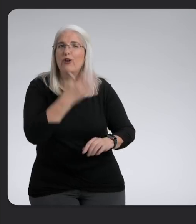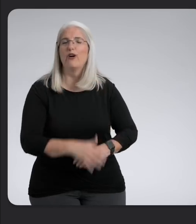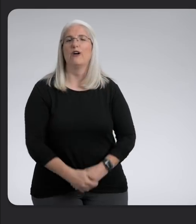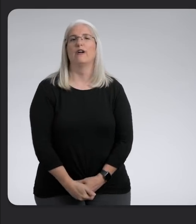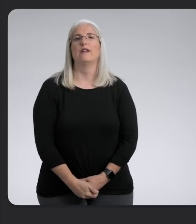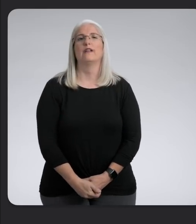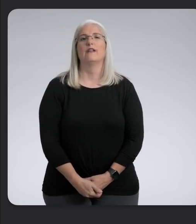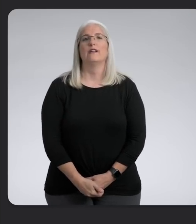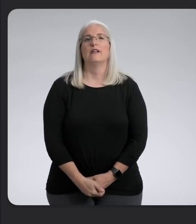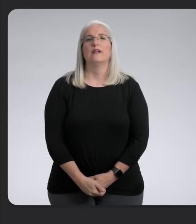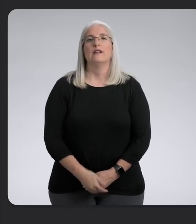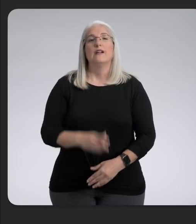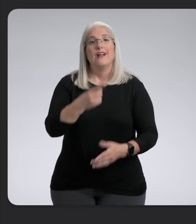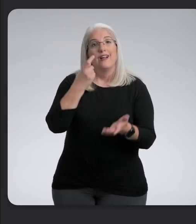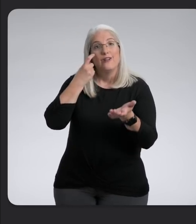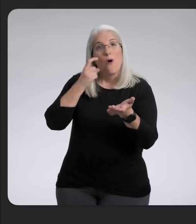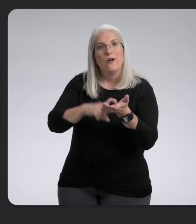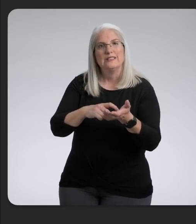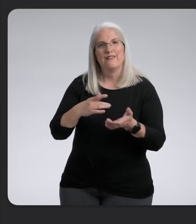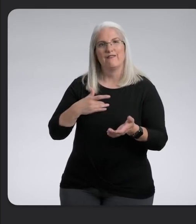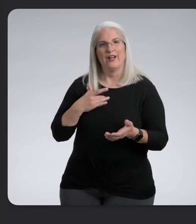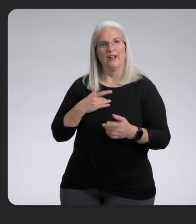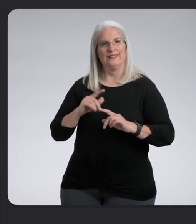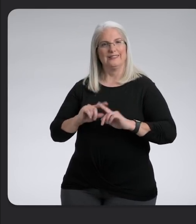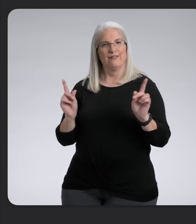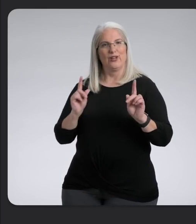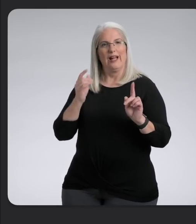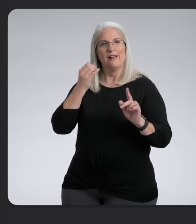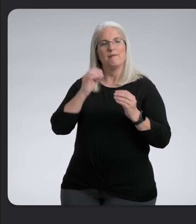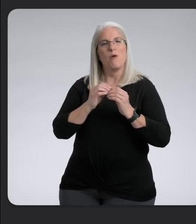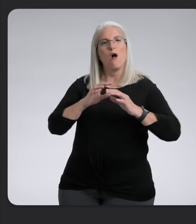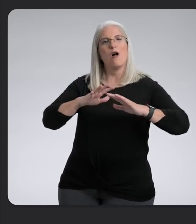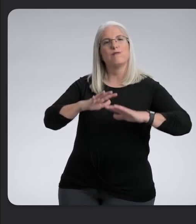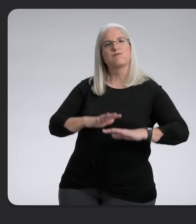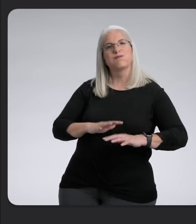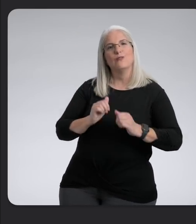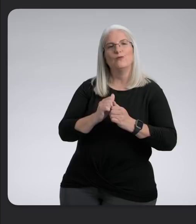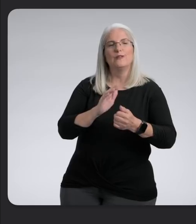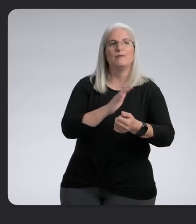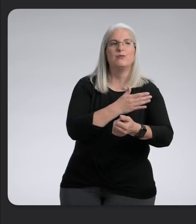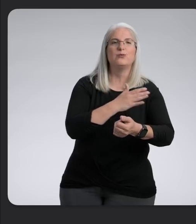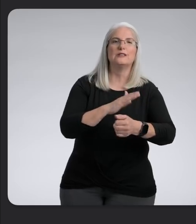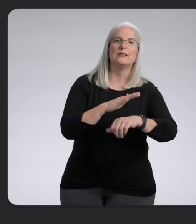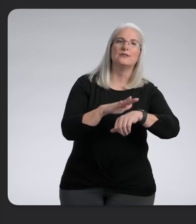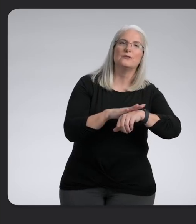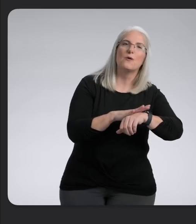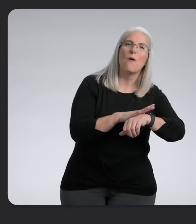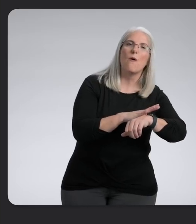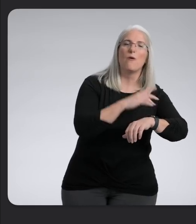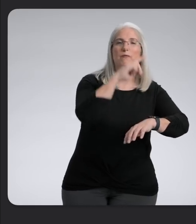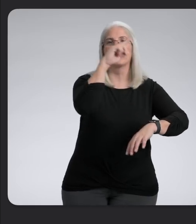Notice how the feel of the memory changed with a calmer song, slower transitions, and a black and white look.